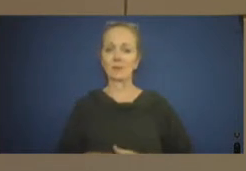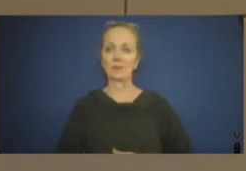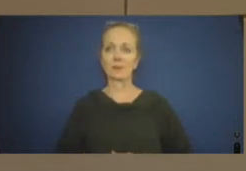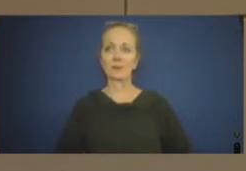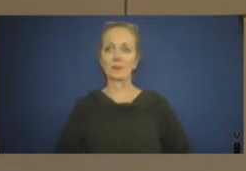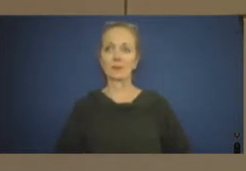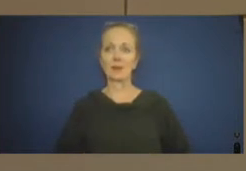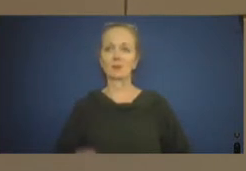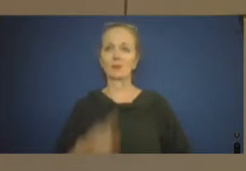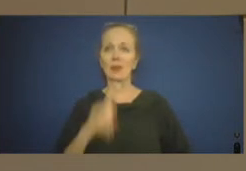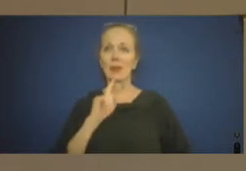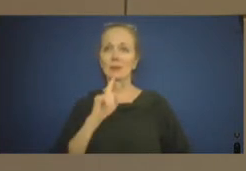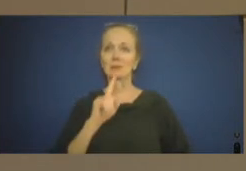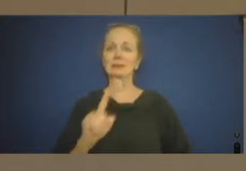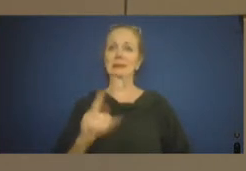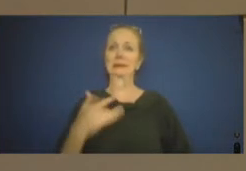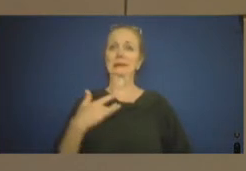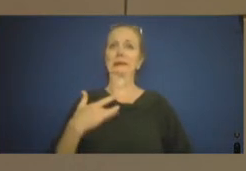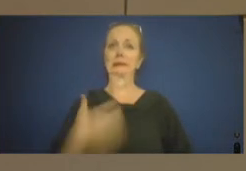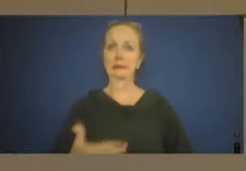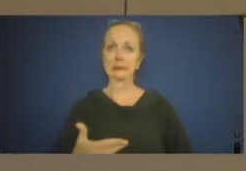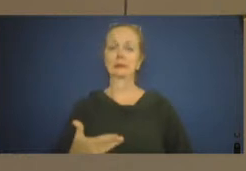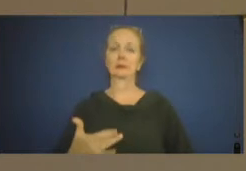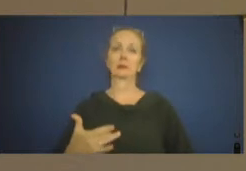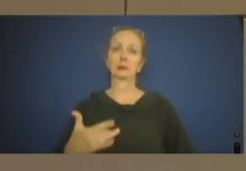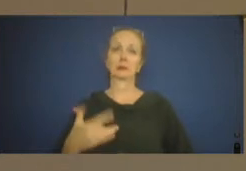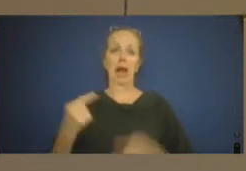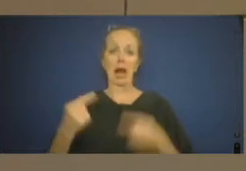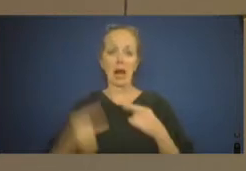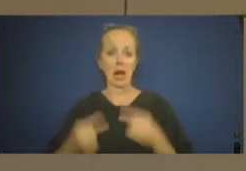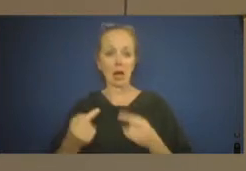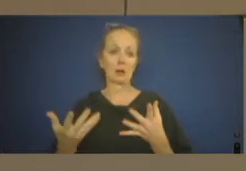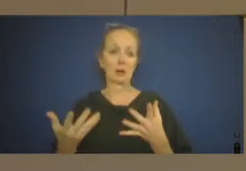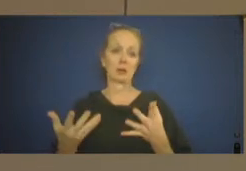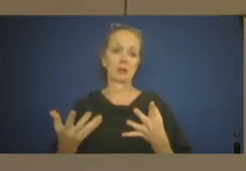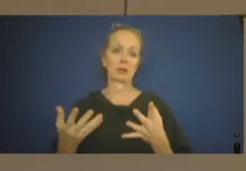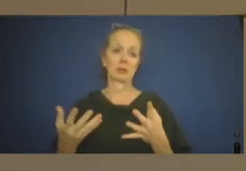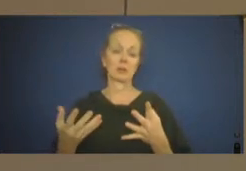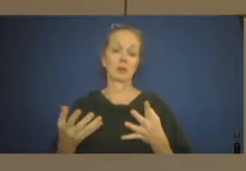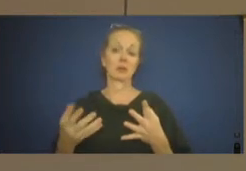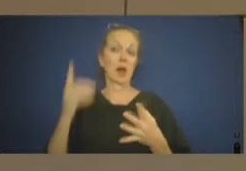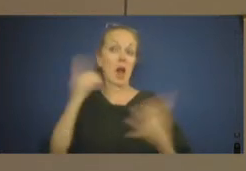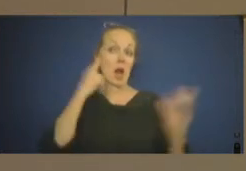compelling arguments. We also heard from residents.